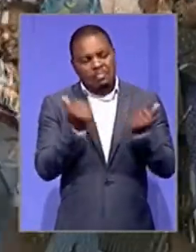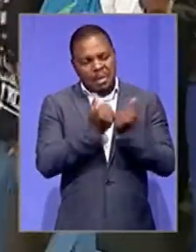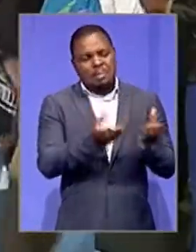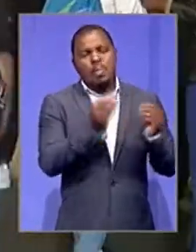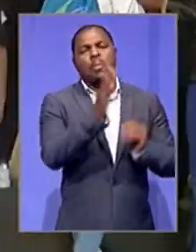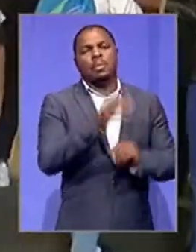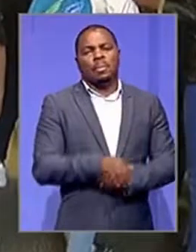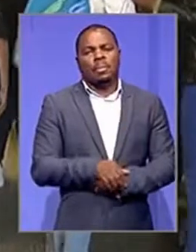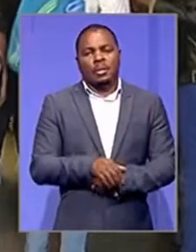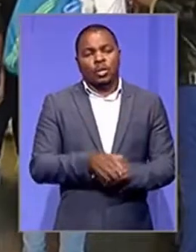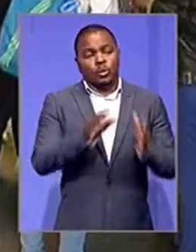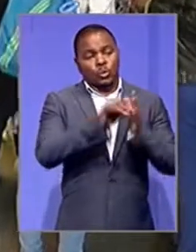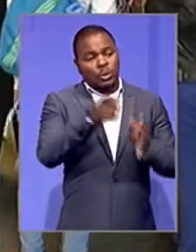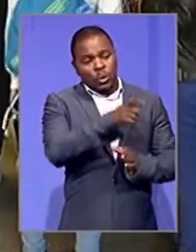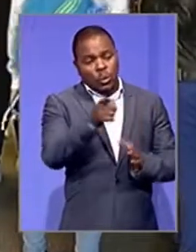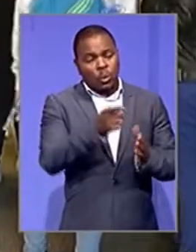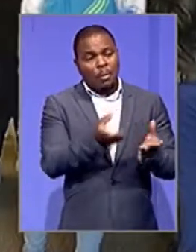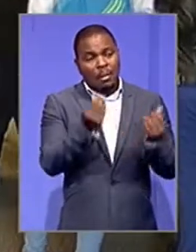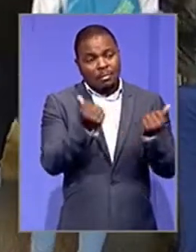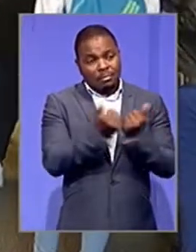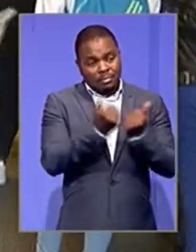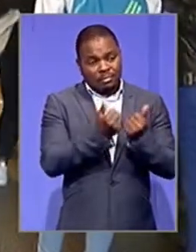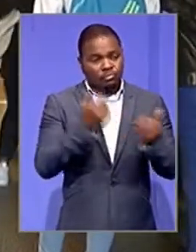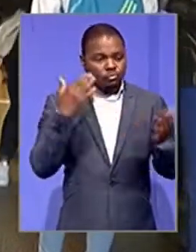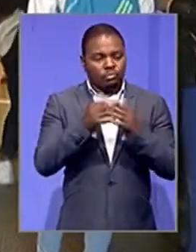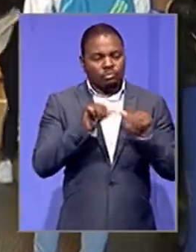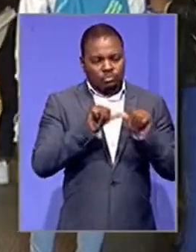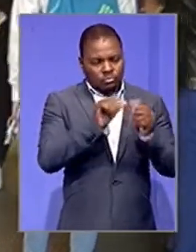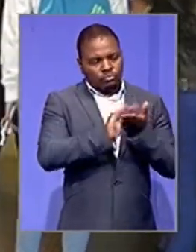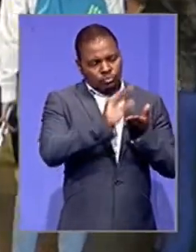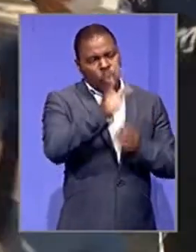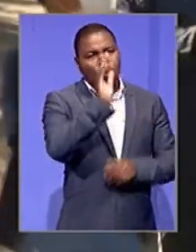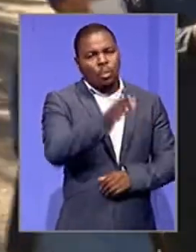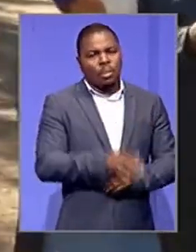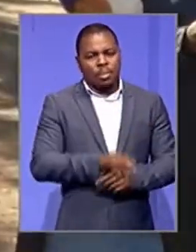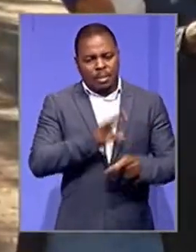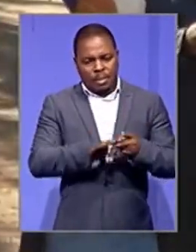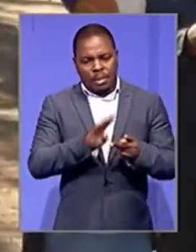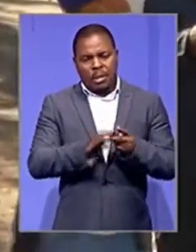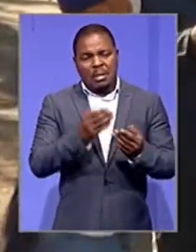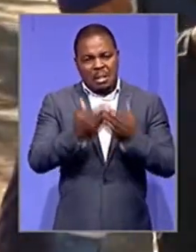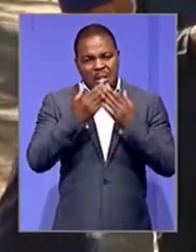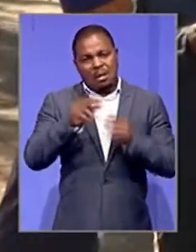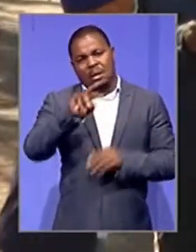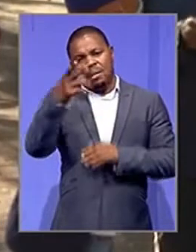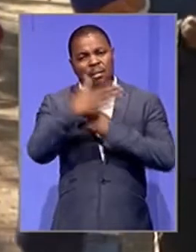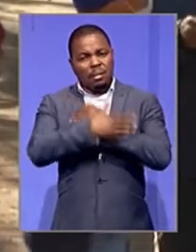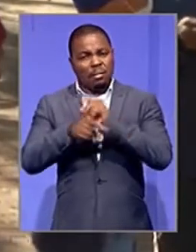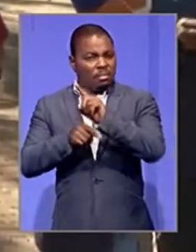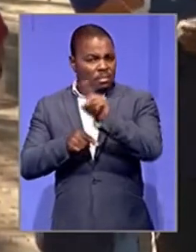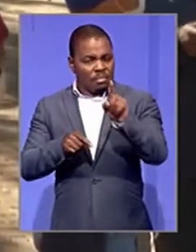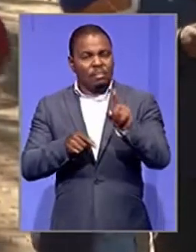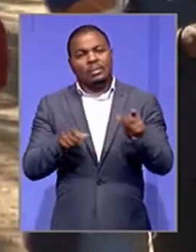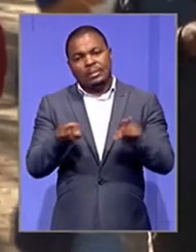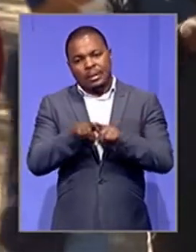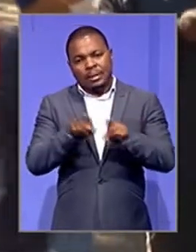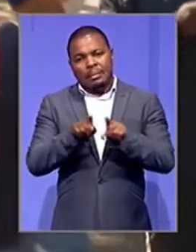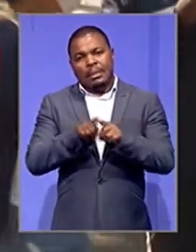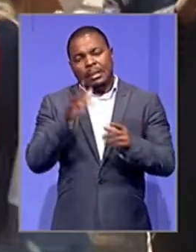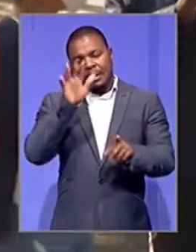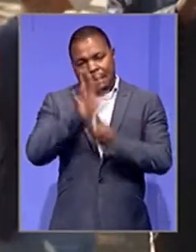baithuti ba ba amogelang matlole ba tlile go tswelela go neelwa madi. Bao ba tlileng go tsweletsa dithuto kwa dinageng di sele ke bona ba ba tlileng